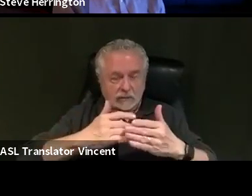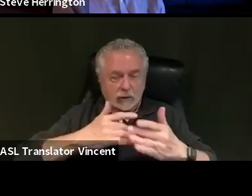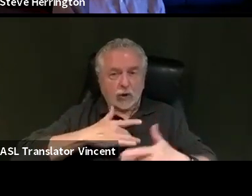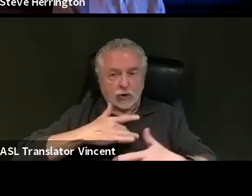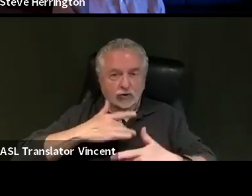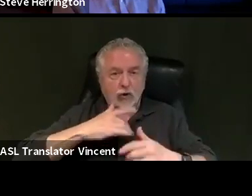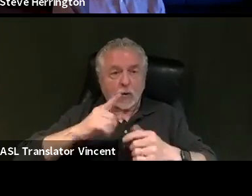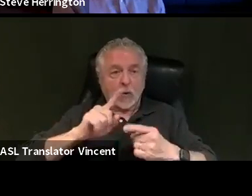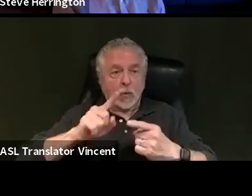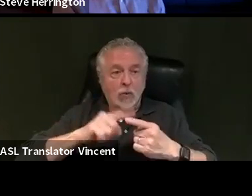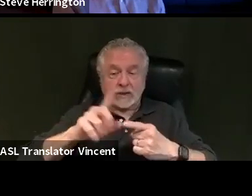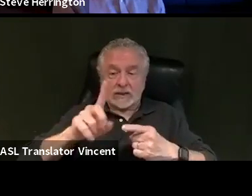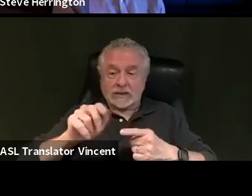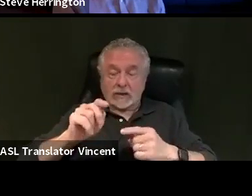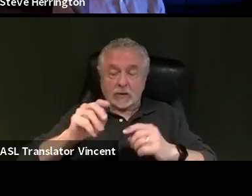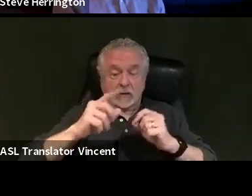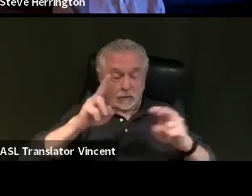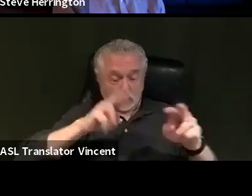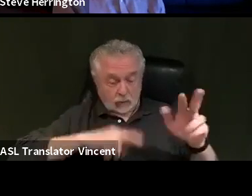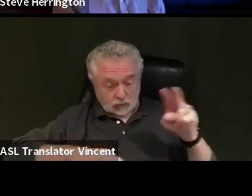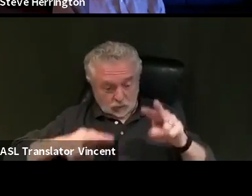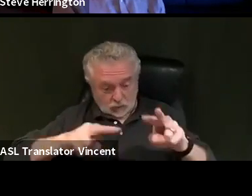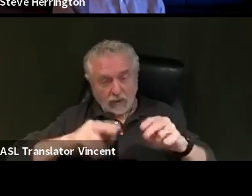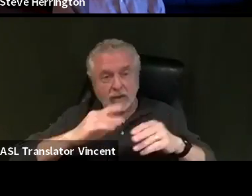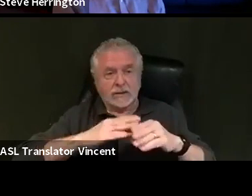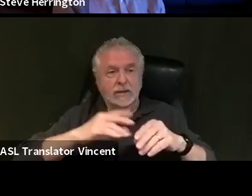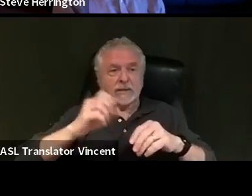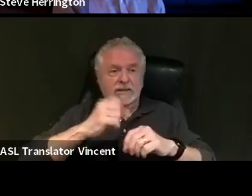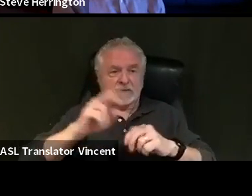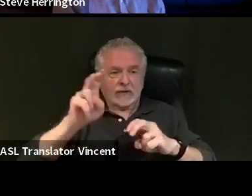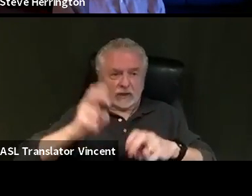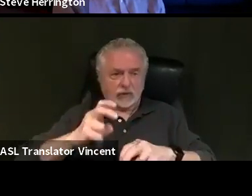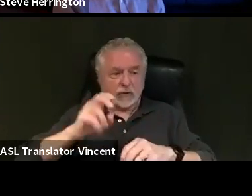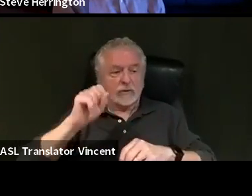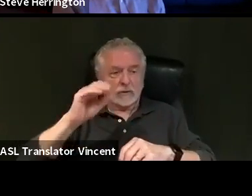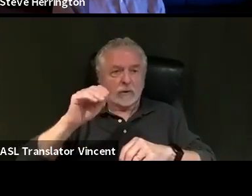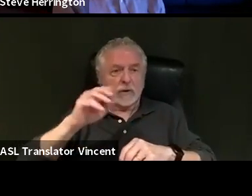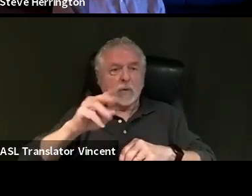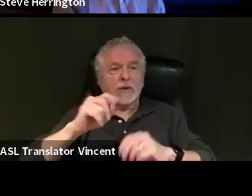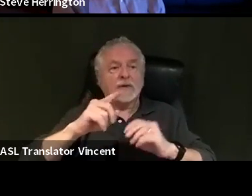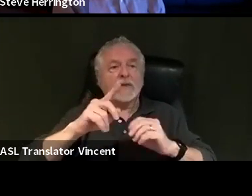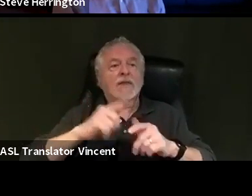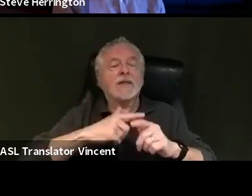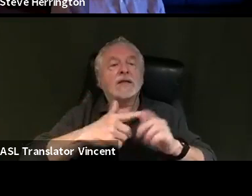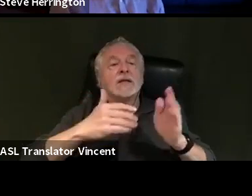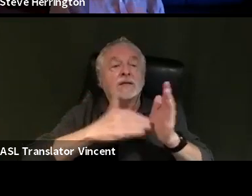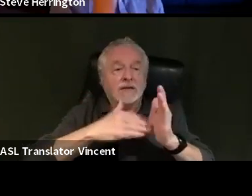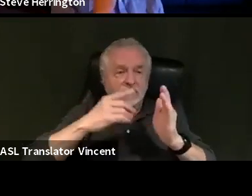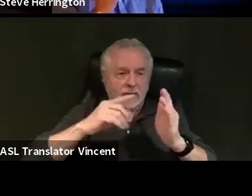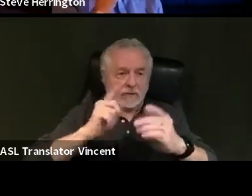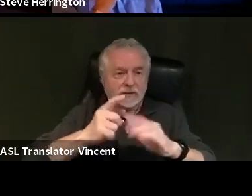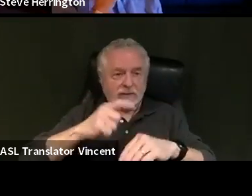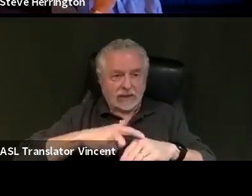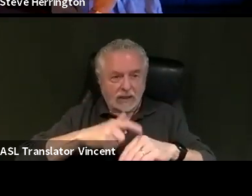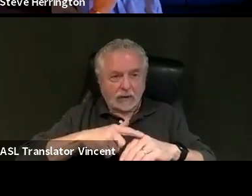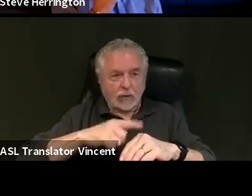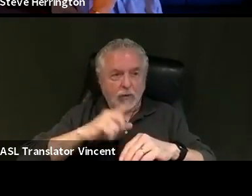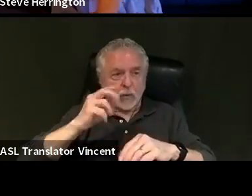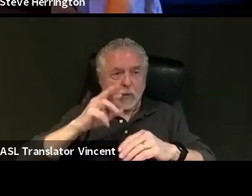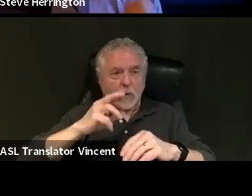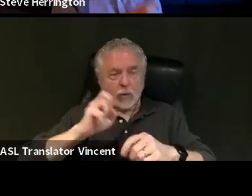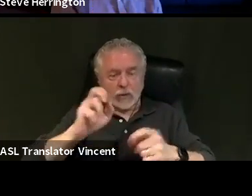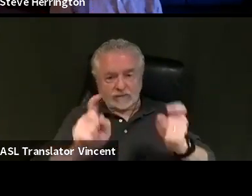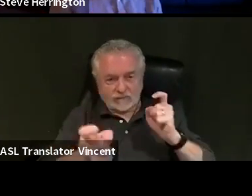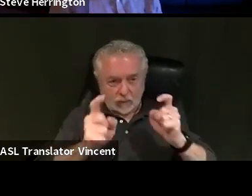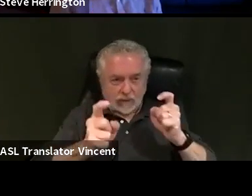concerns. When the data was reviewed, there was some safety issue. So it was then studied for a period of time. It was